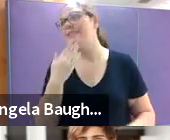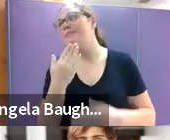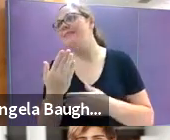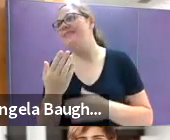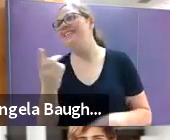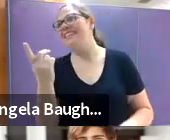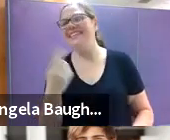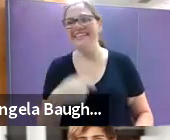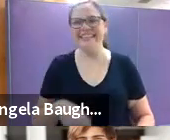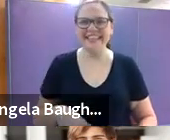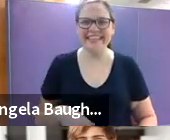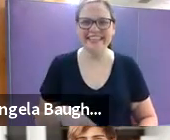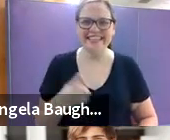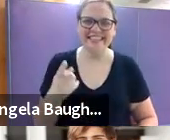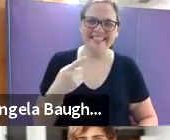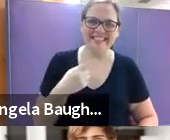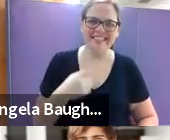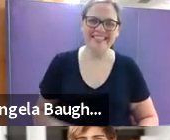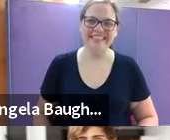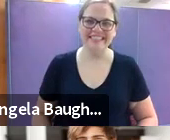Yes, good.